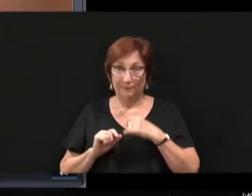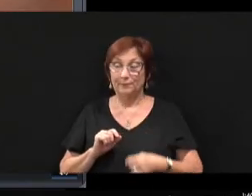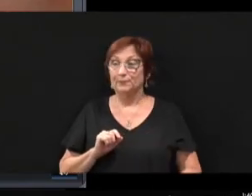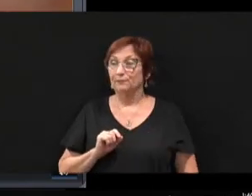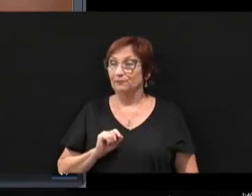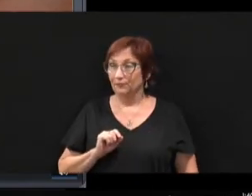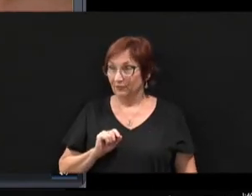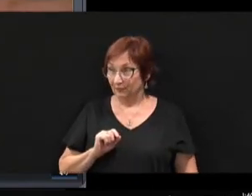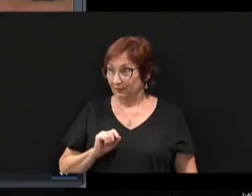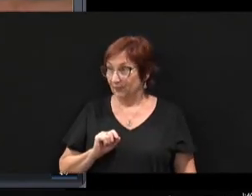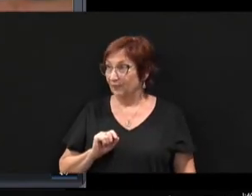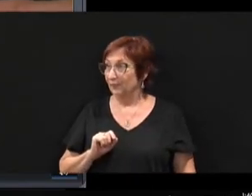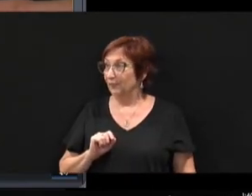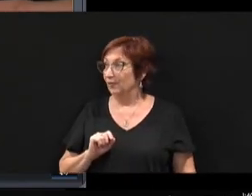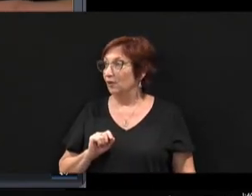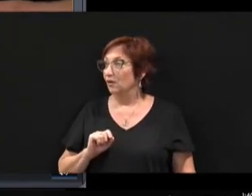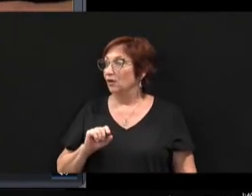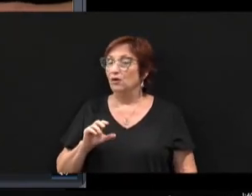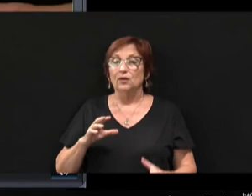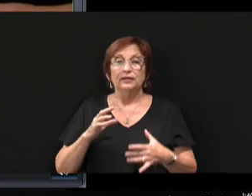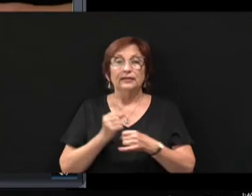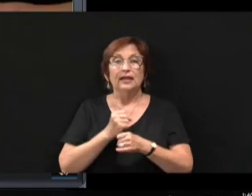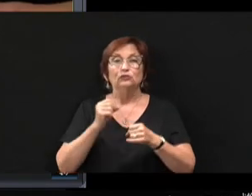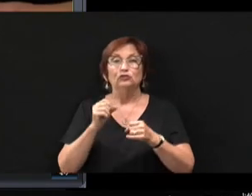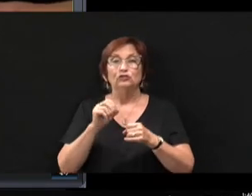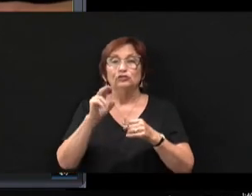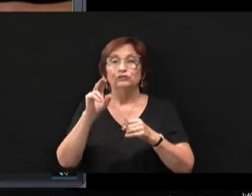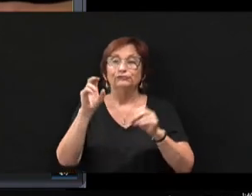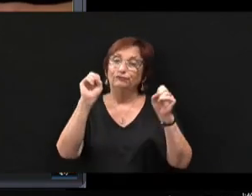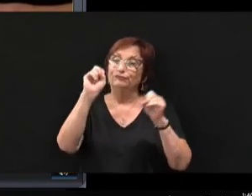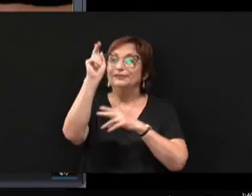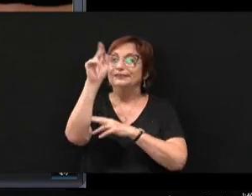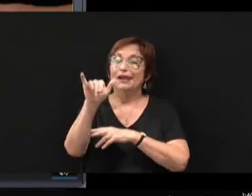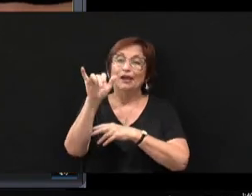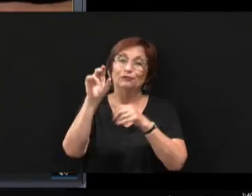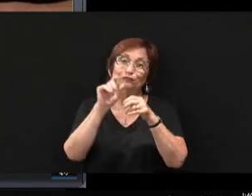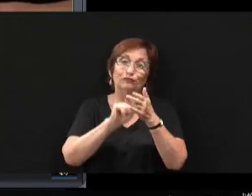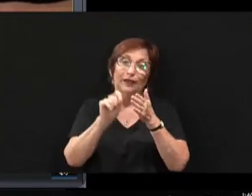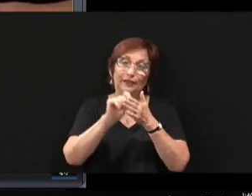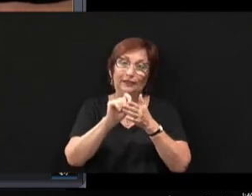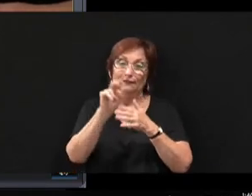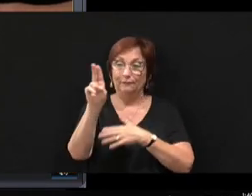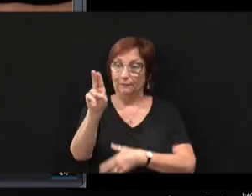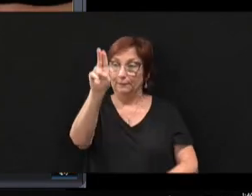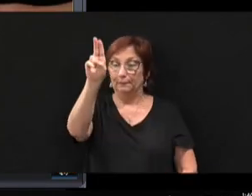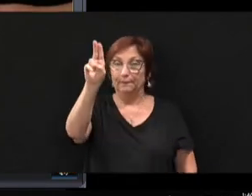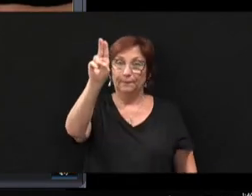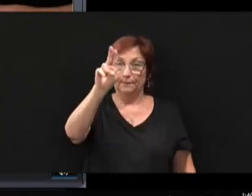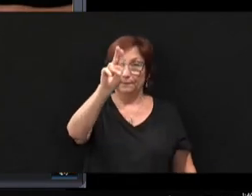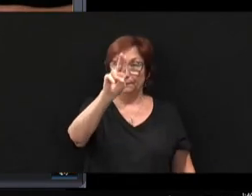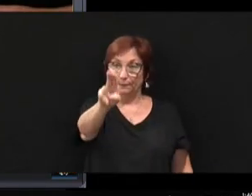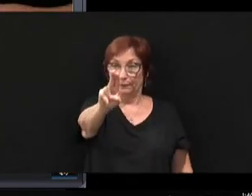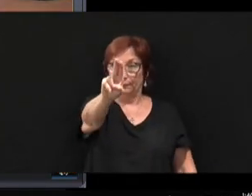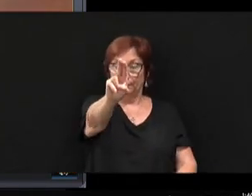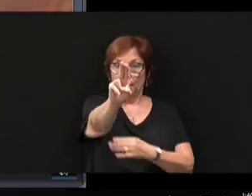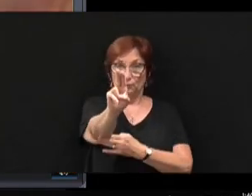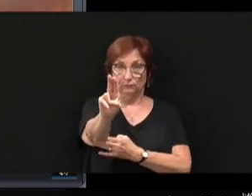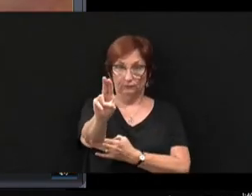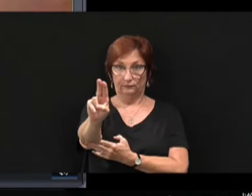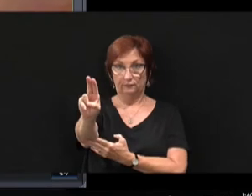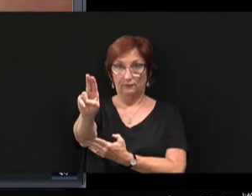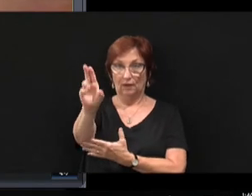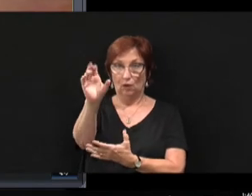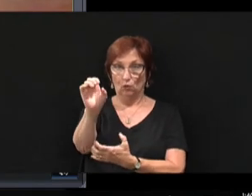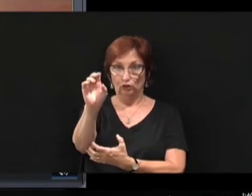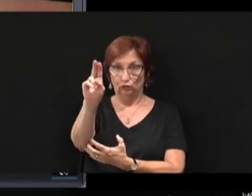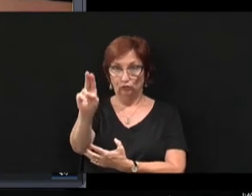didn't bring it up. All right, get out your skywriting fingers. Get those two fingers out straight, and I want you to